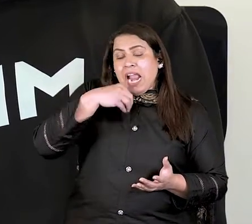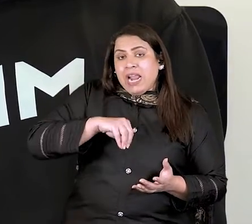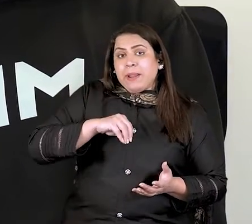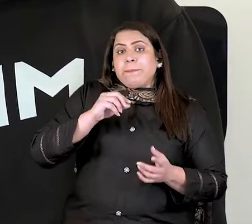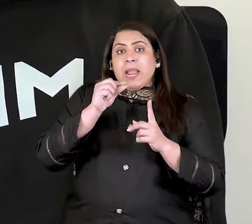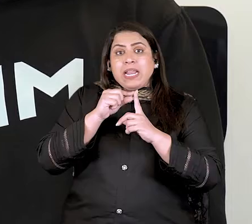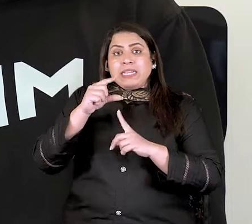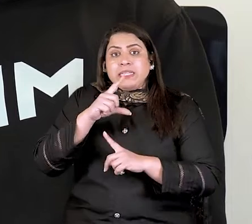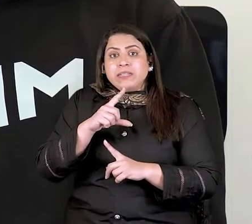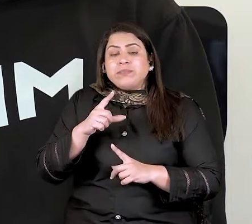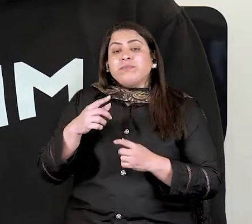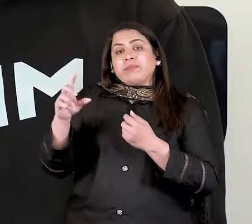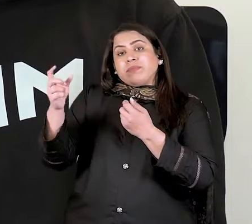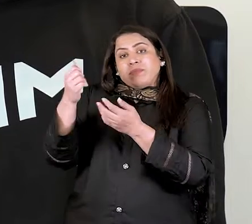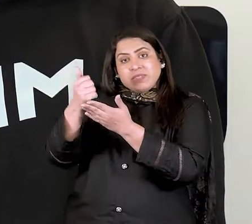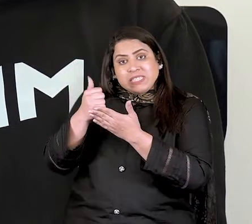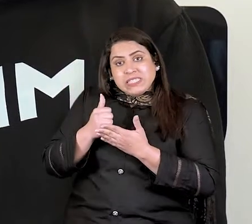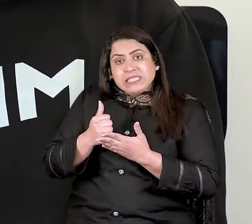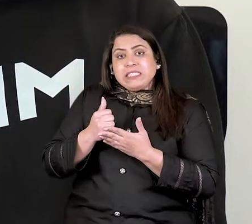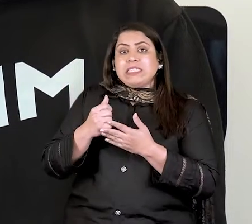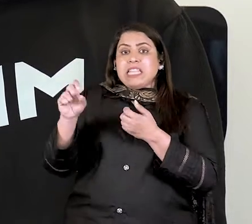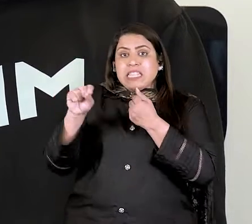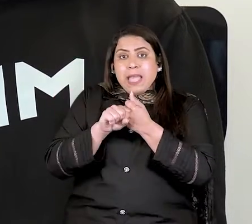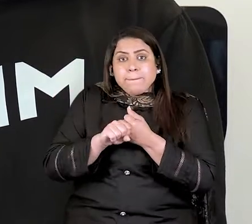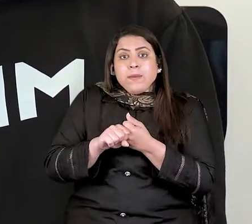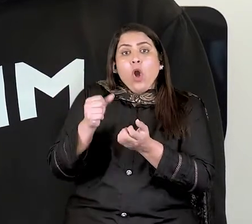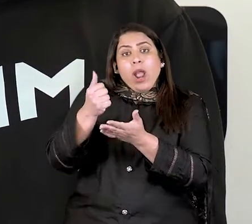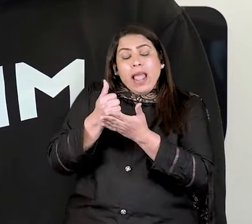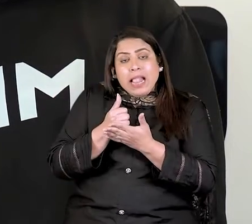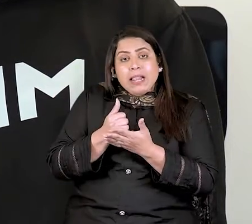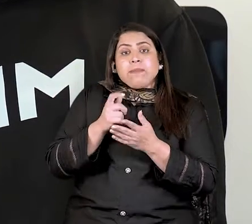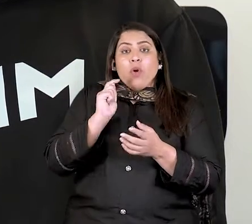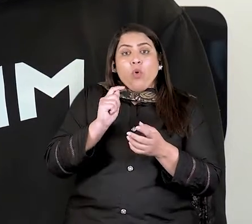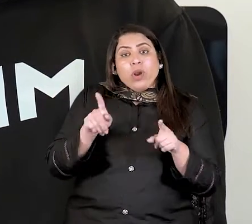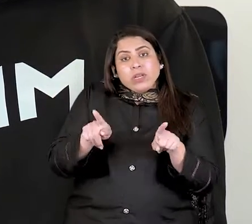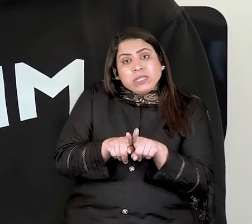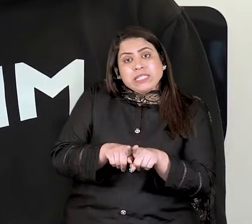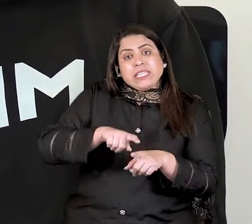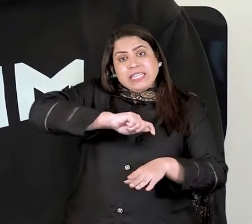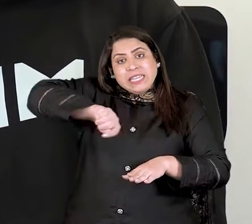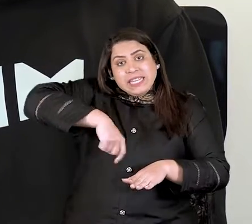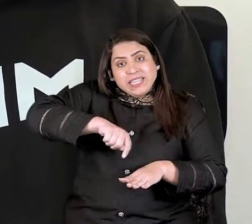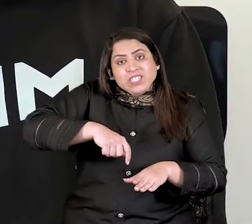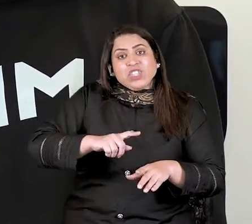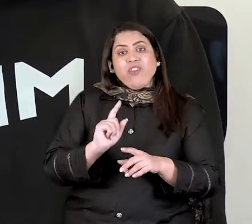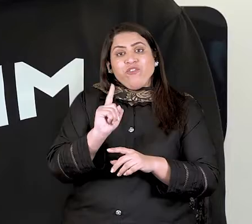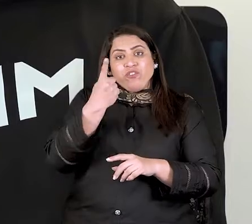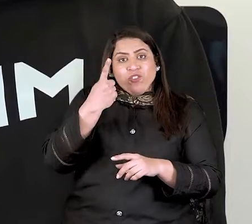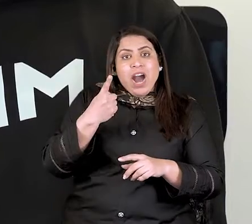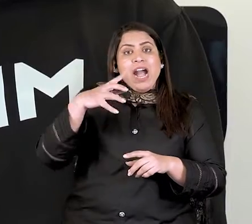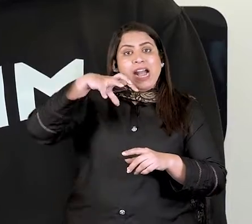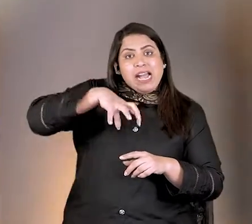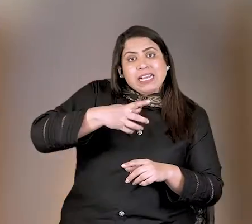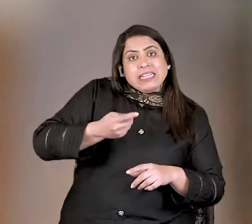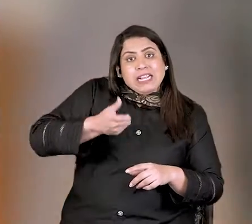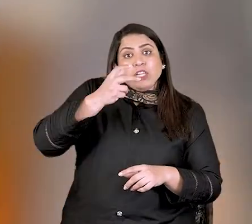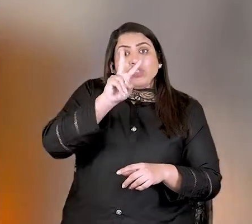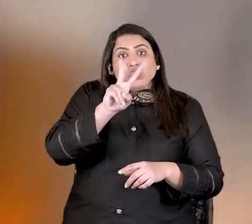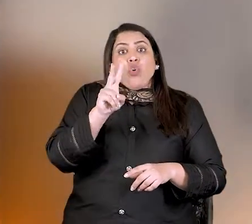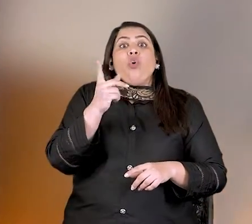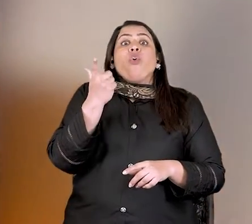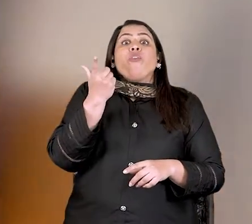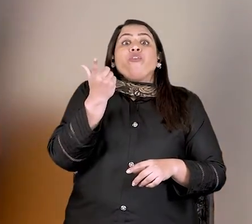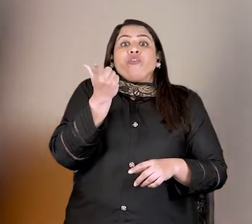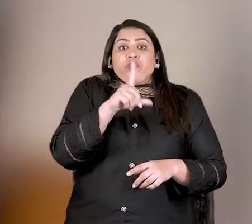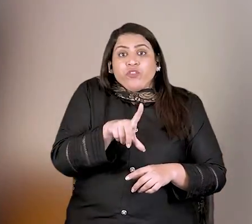know, bringing an international halal burger chain into Pakistan with their expertise, their guidance, them being on board, them coming over